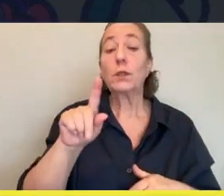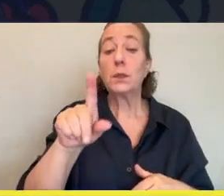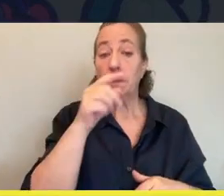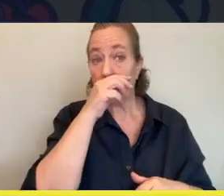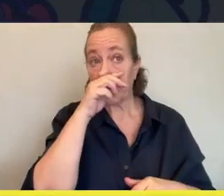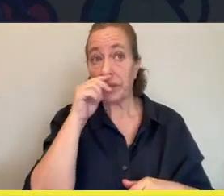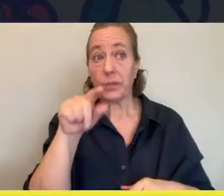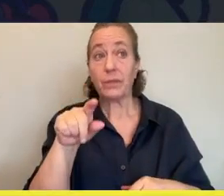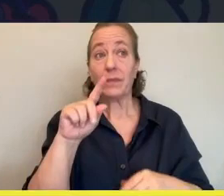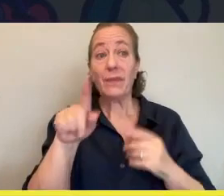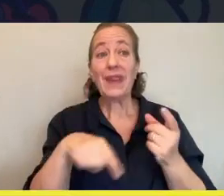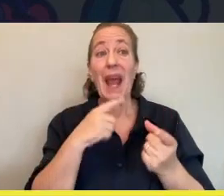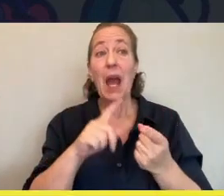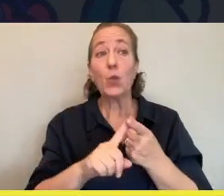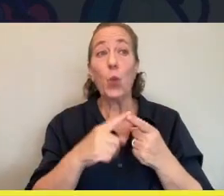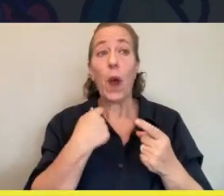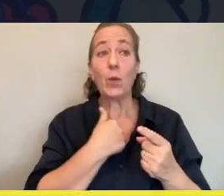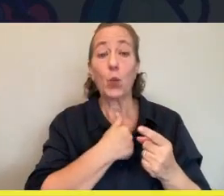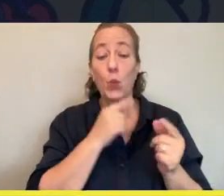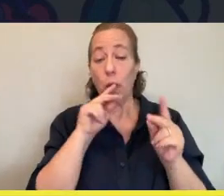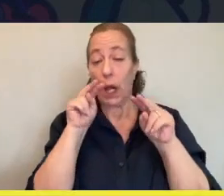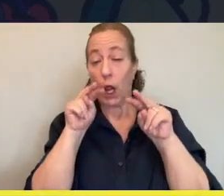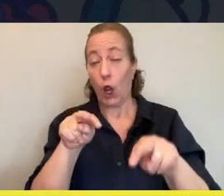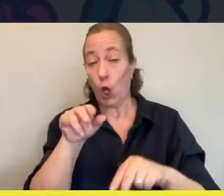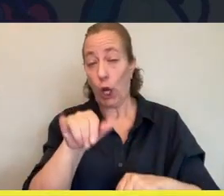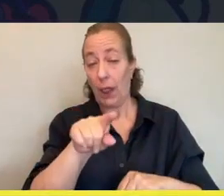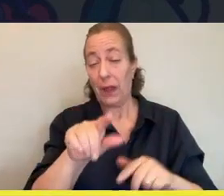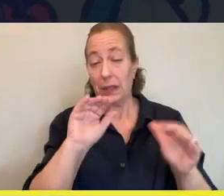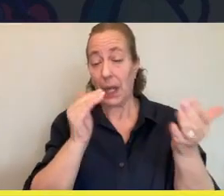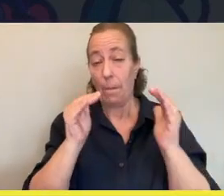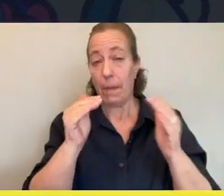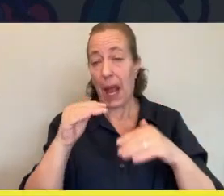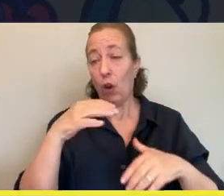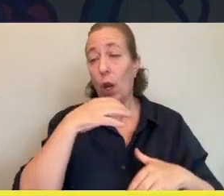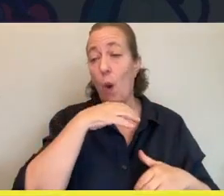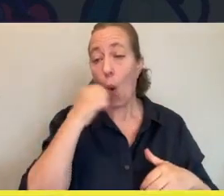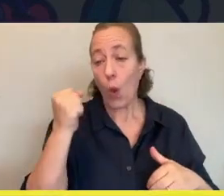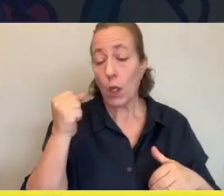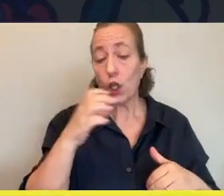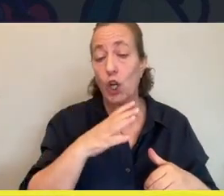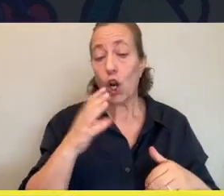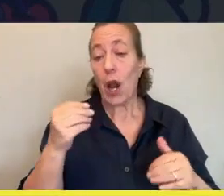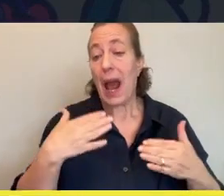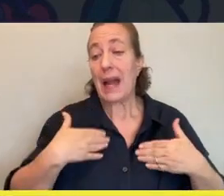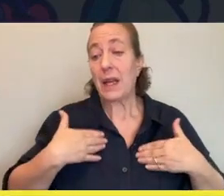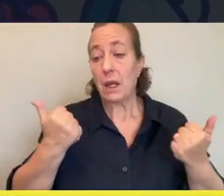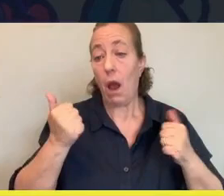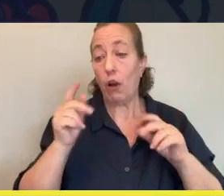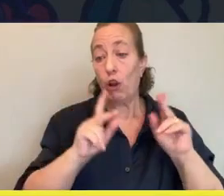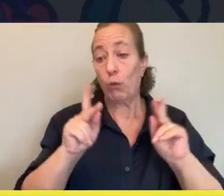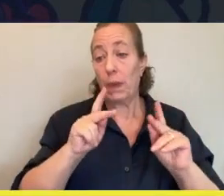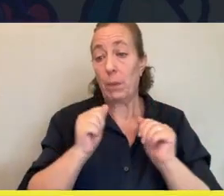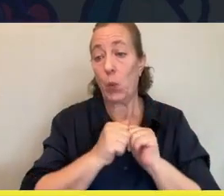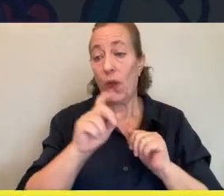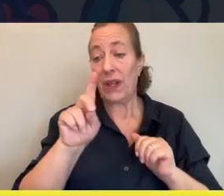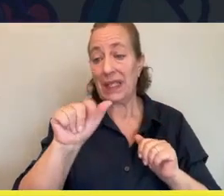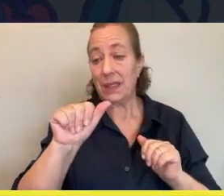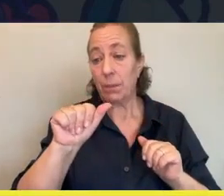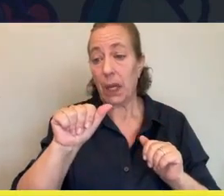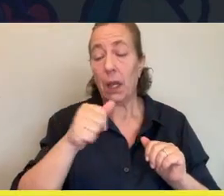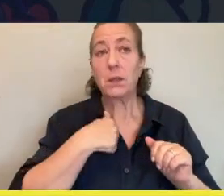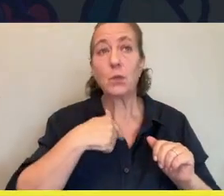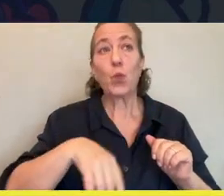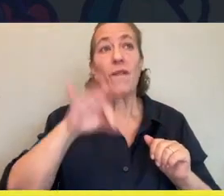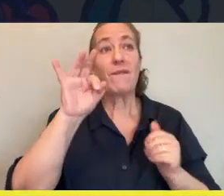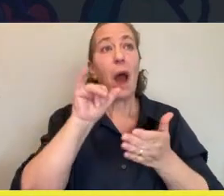we looked at this comparing older and younger people with disabilities, we found that despite the fact